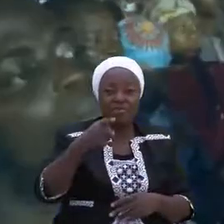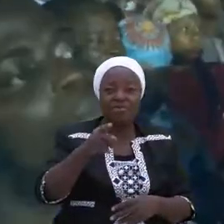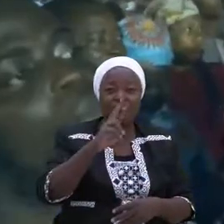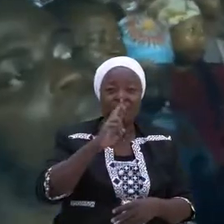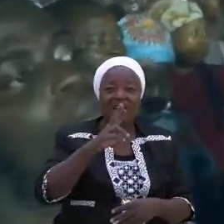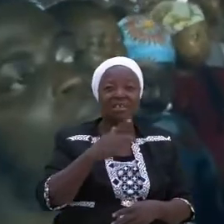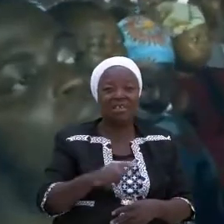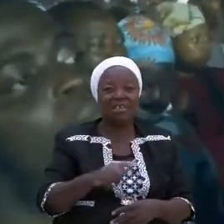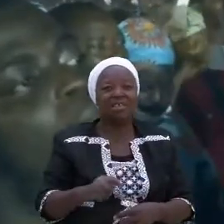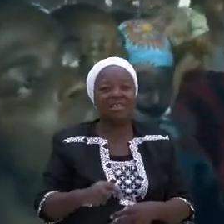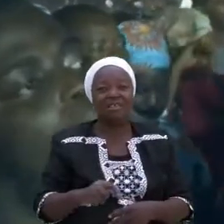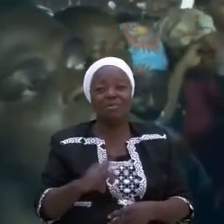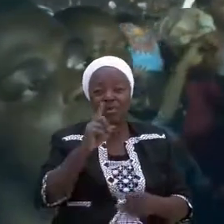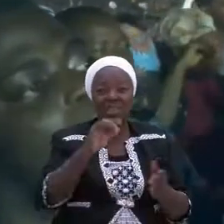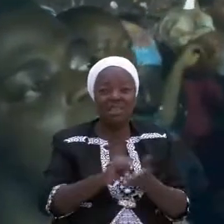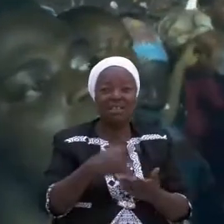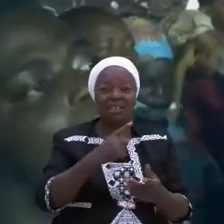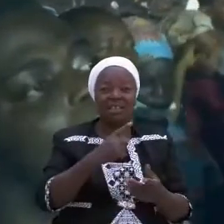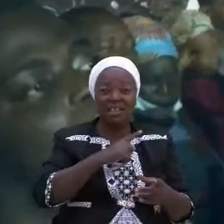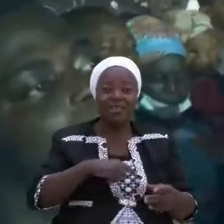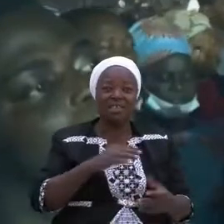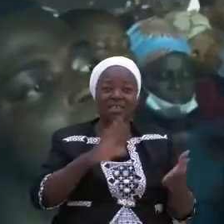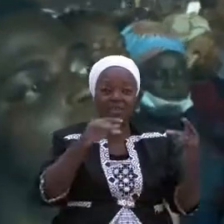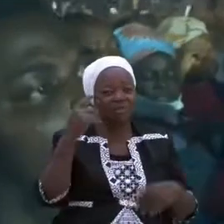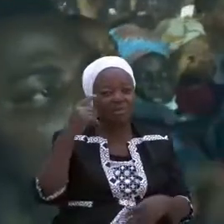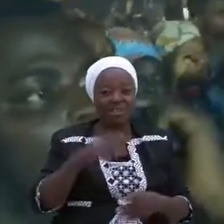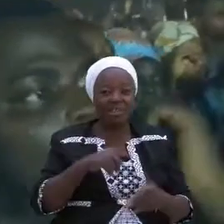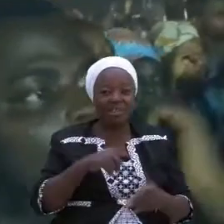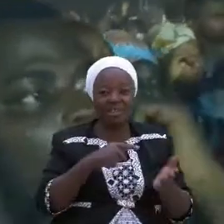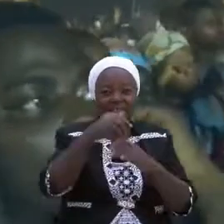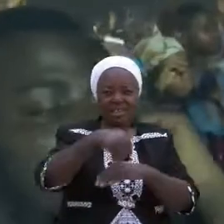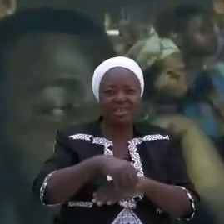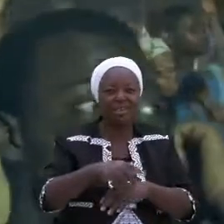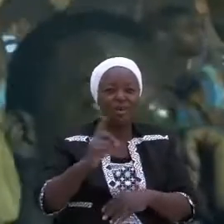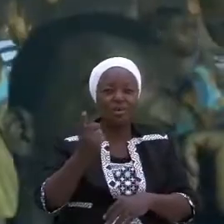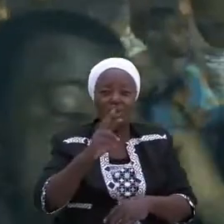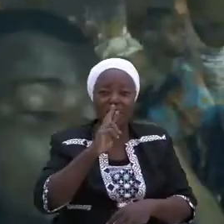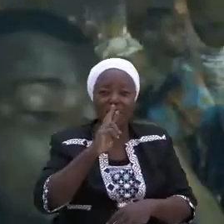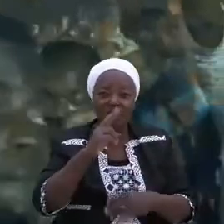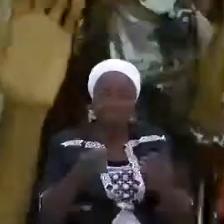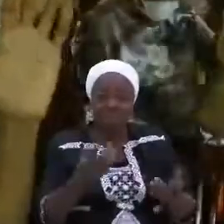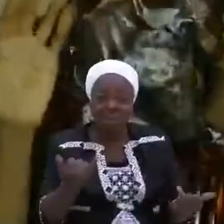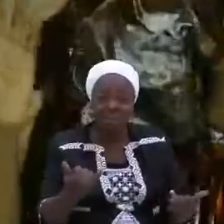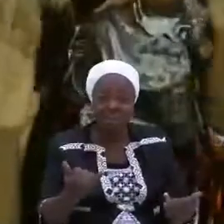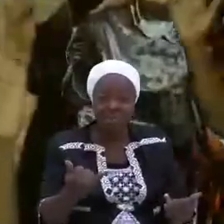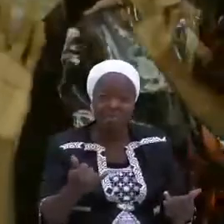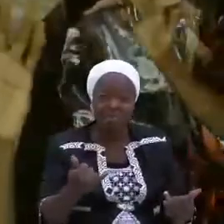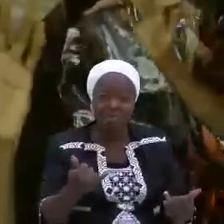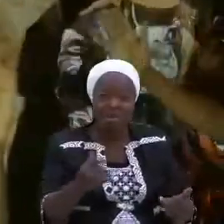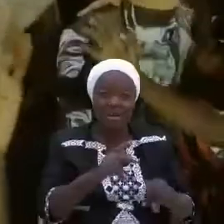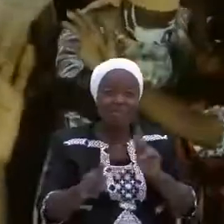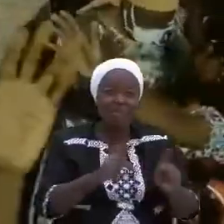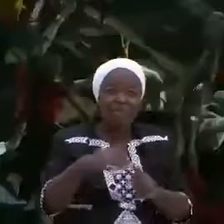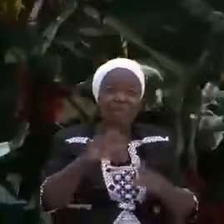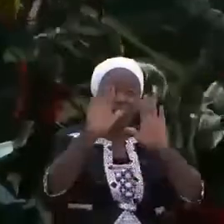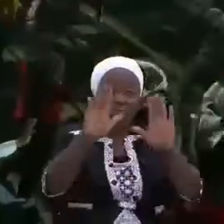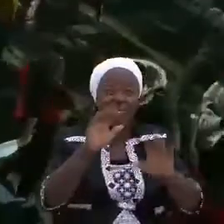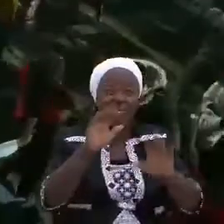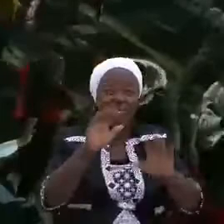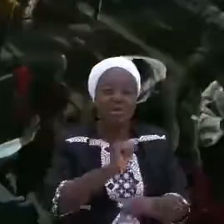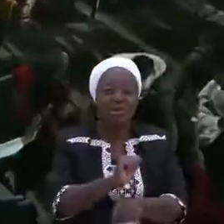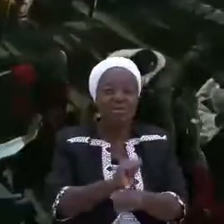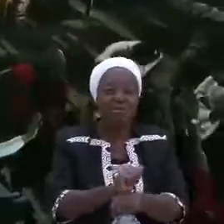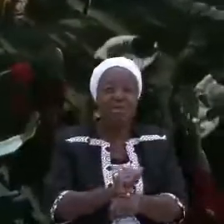tonight where am i object of miracle target of miracle